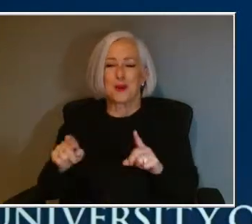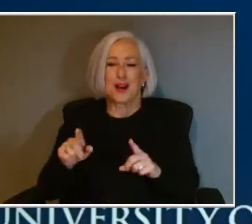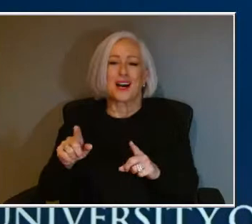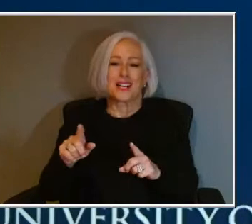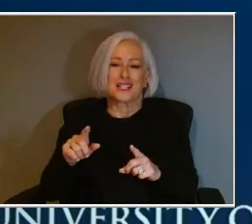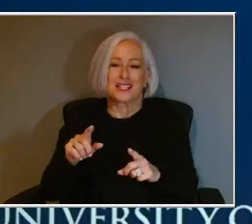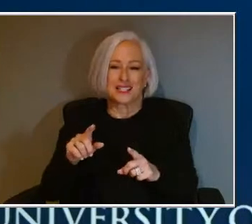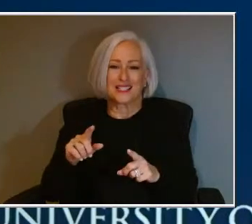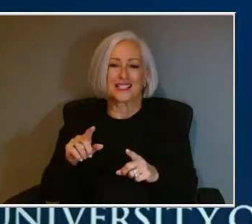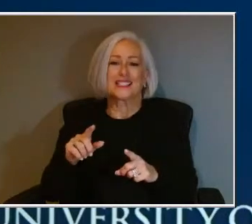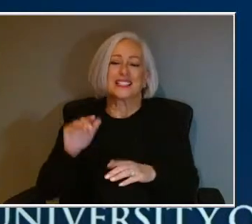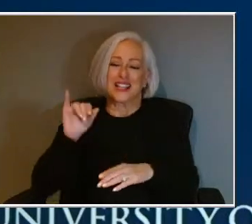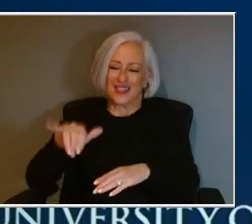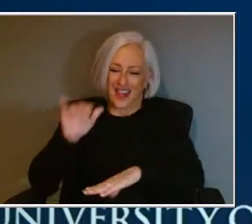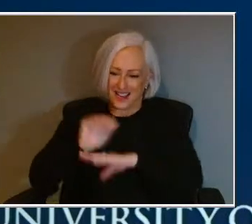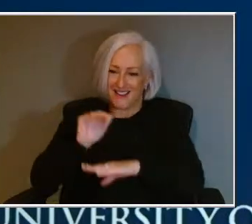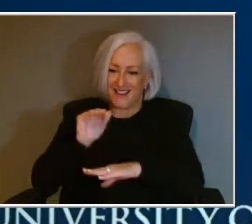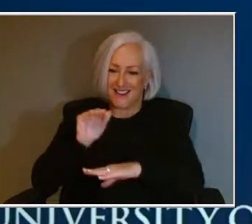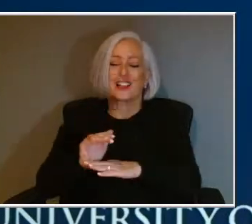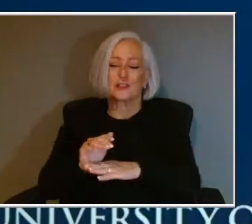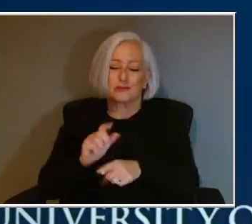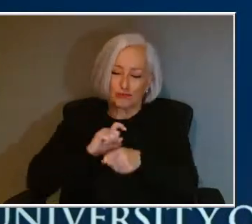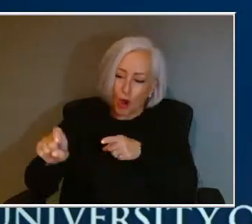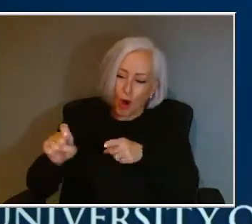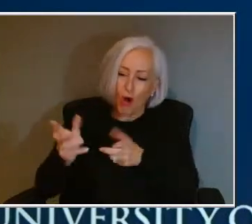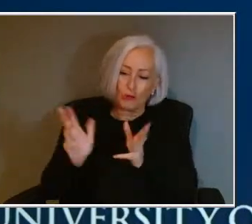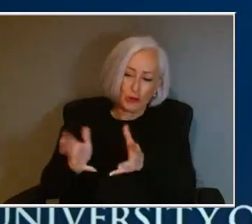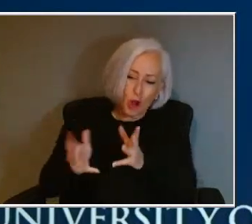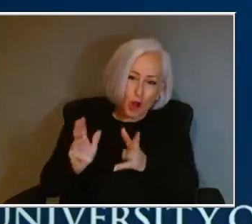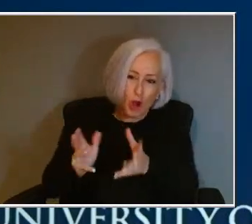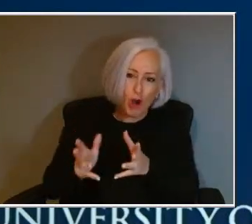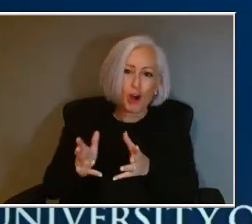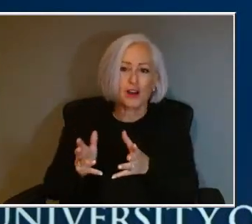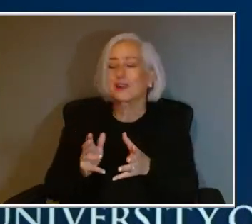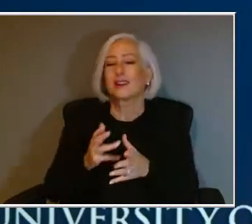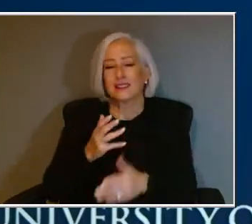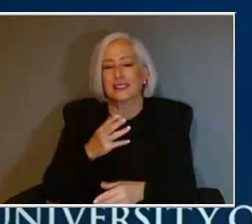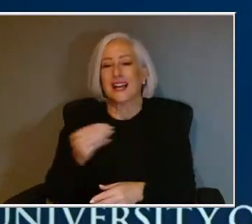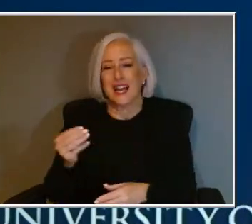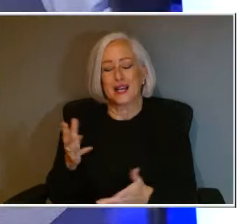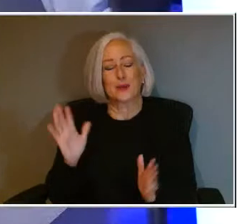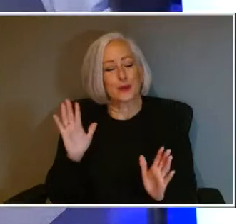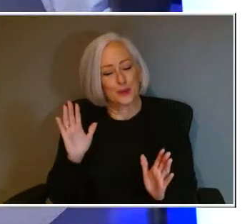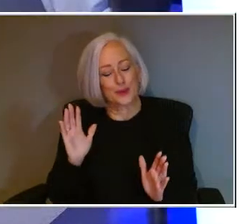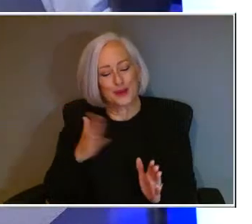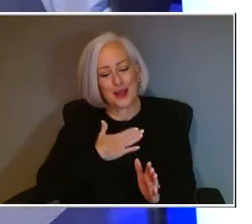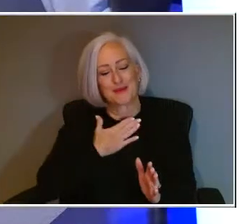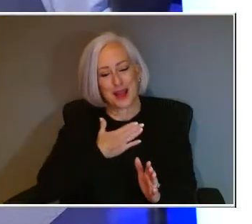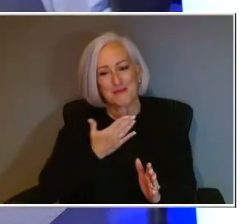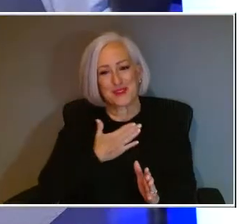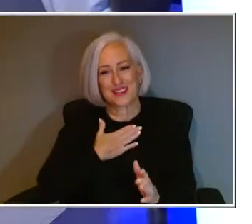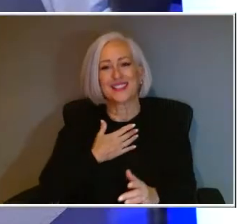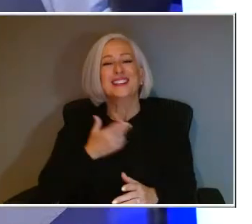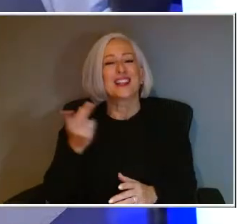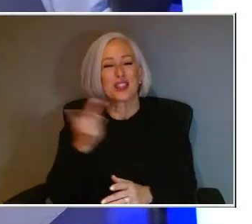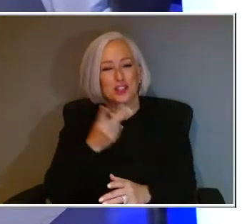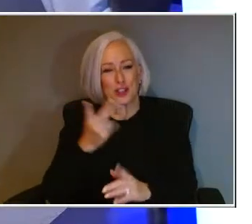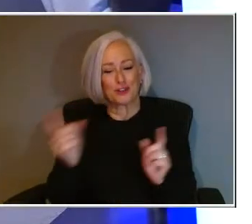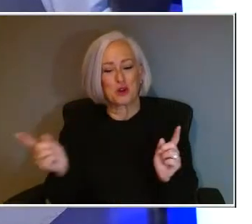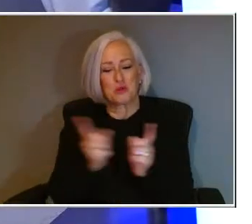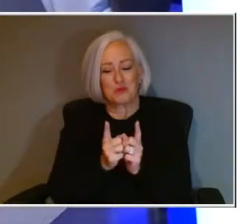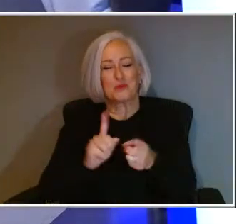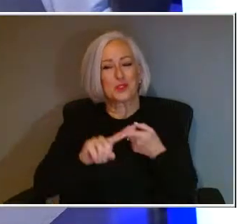we talked and had a phone call with Anup, and yeah, you said you two got together as friends because Yes. this is not an easy topic to talk Yes.